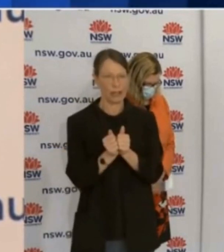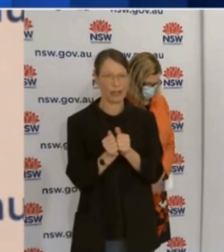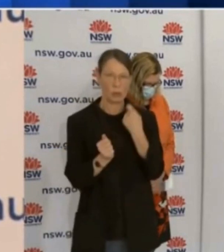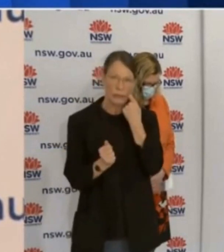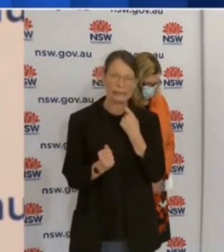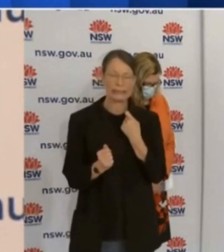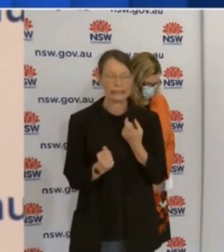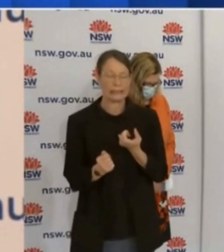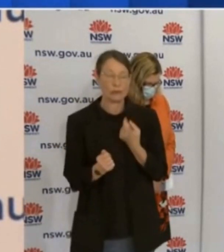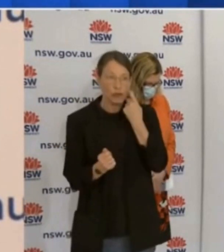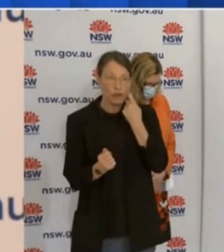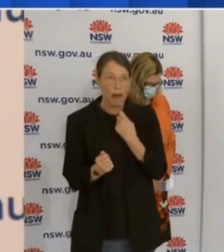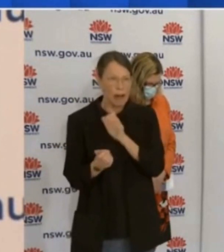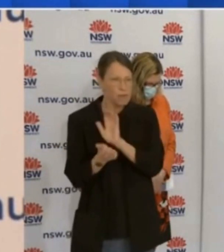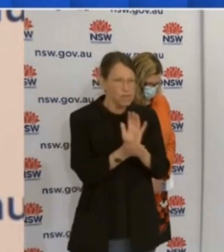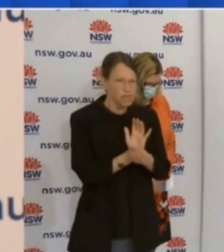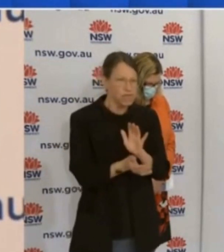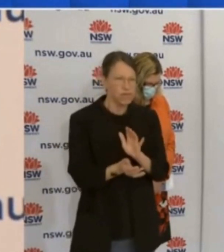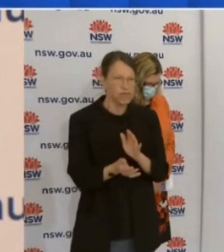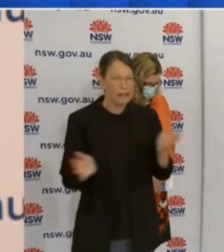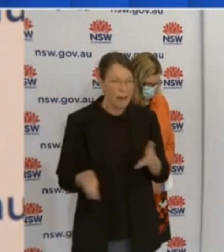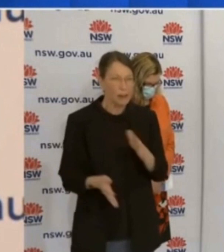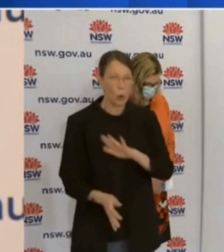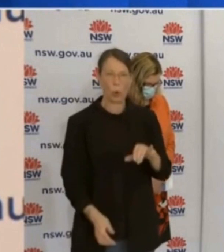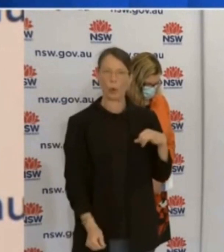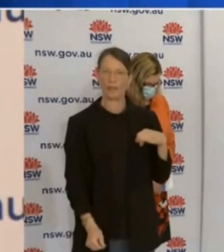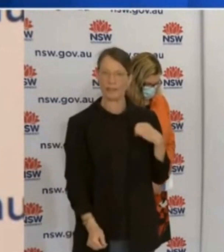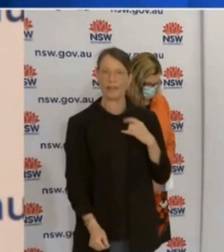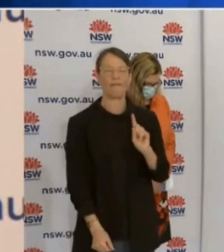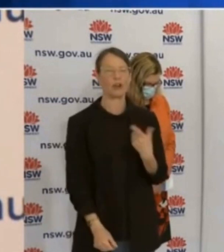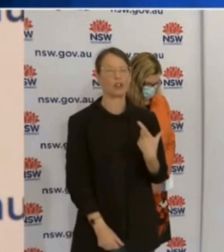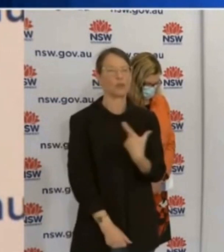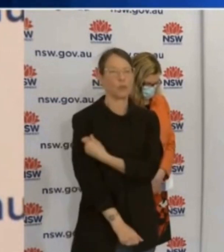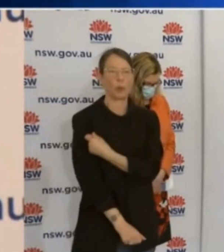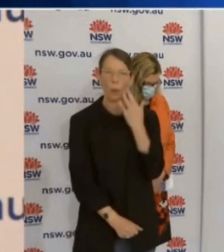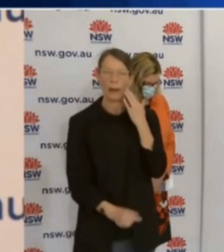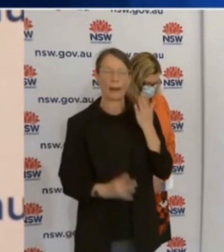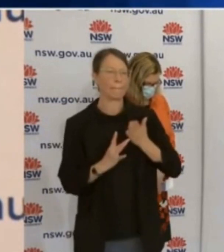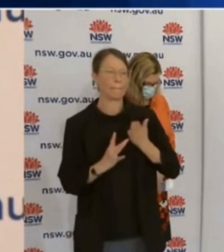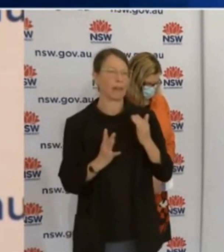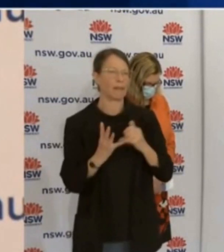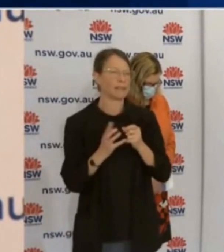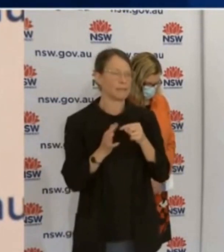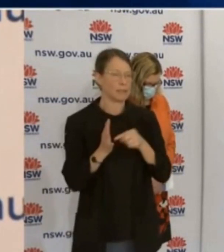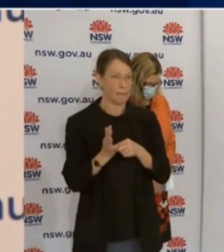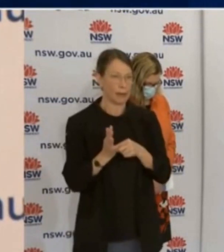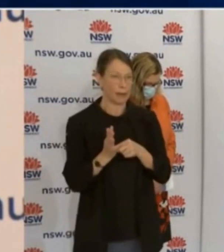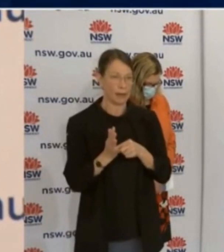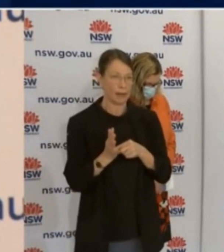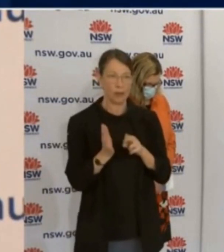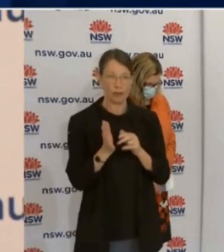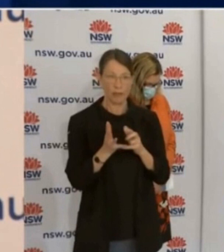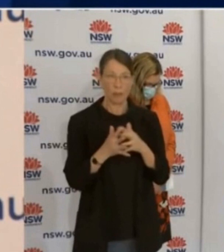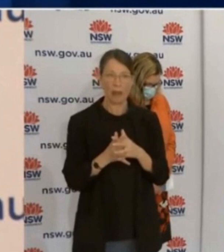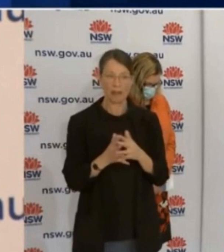and get staff in the aged care facilities vaccinated with the first dose by the middle of September, and we are certainly supporting that. If any of the